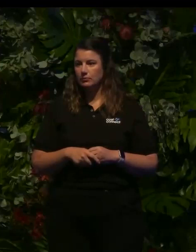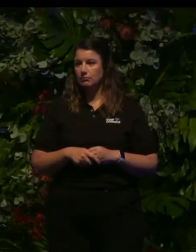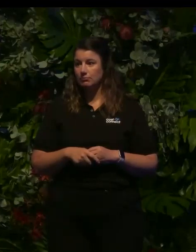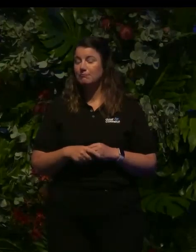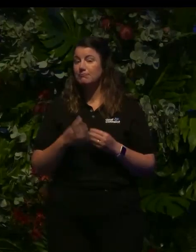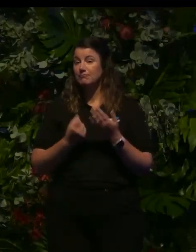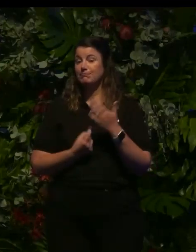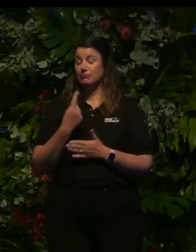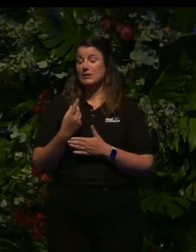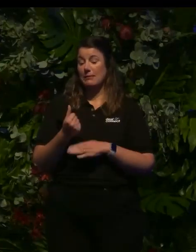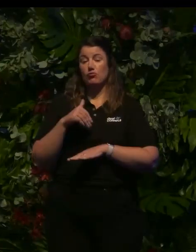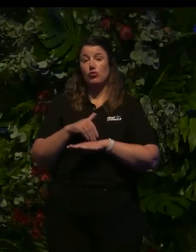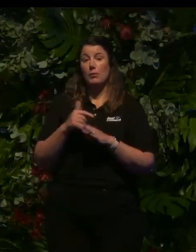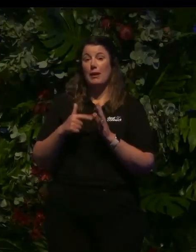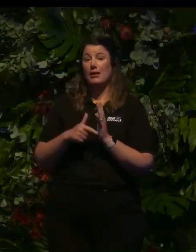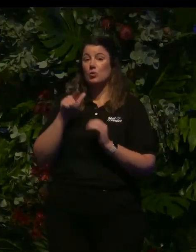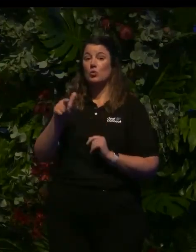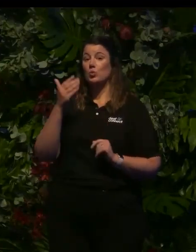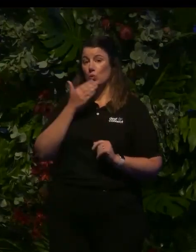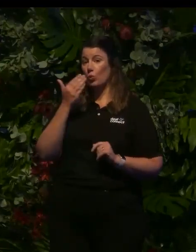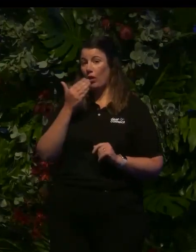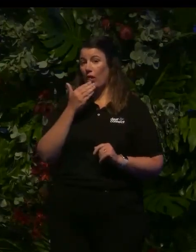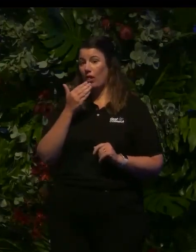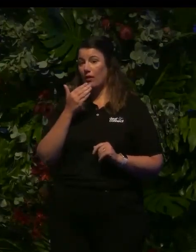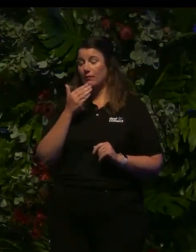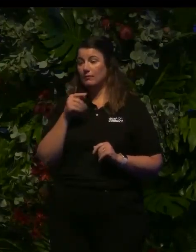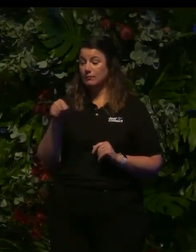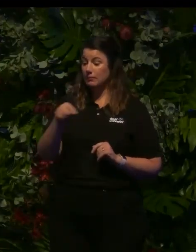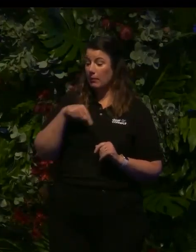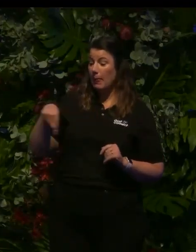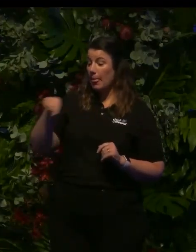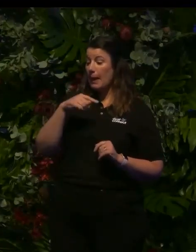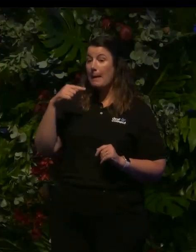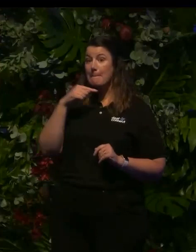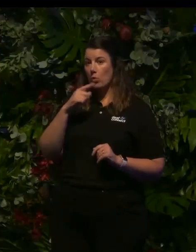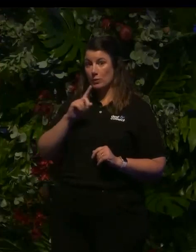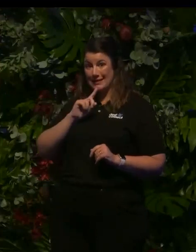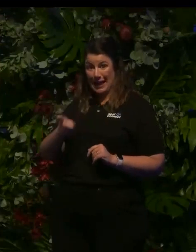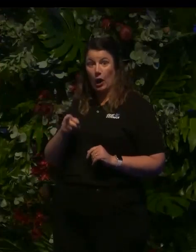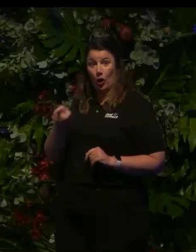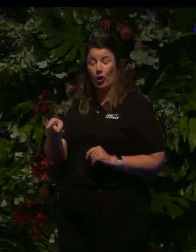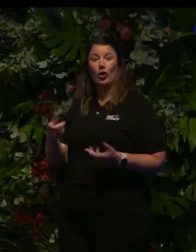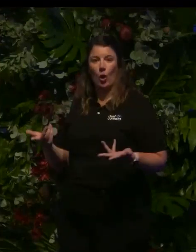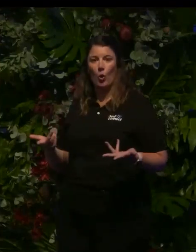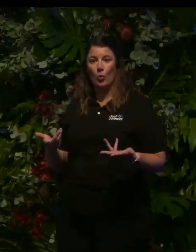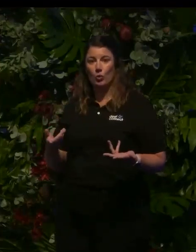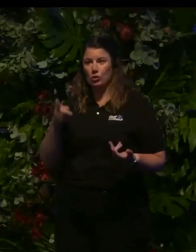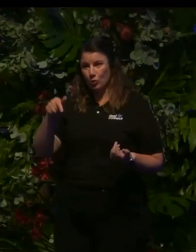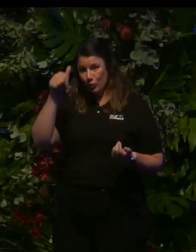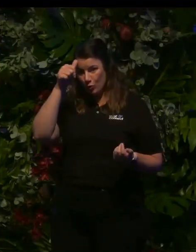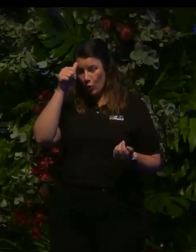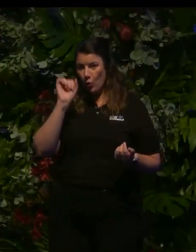some problem in school. These boys were telling her that, do you know that